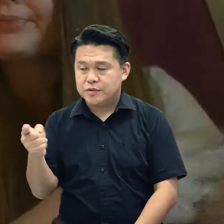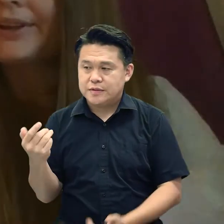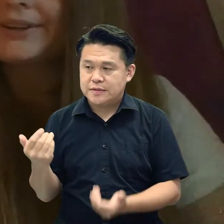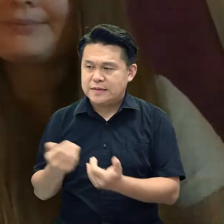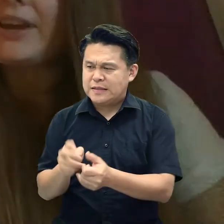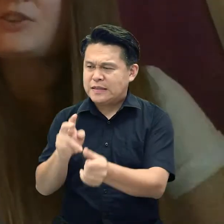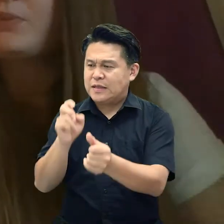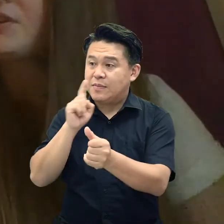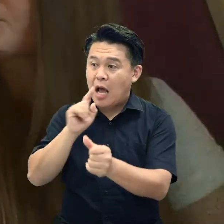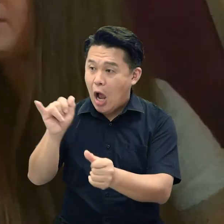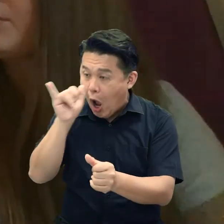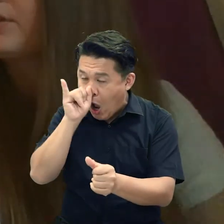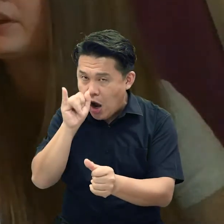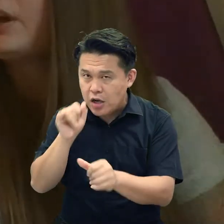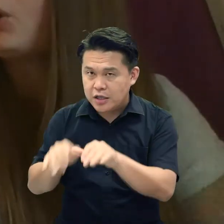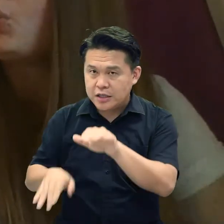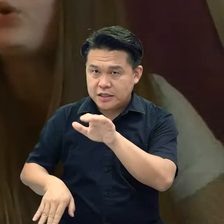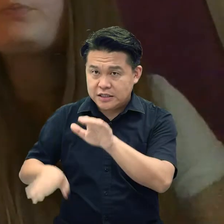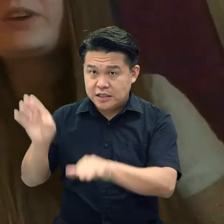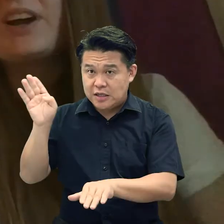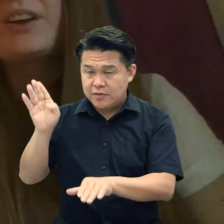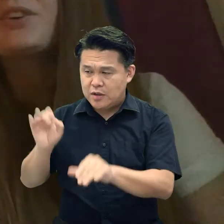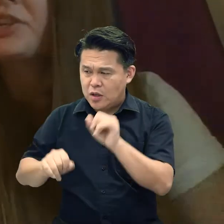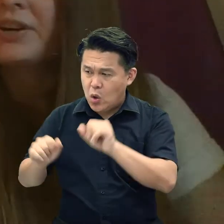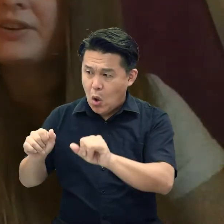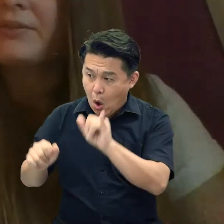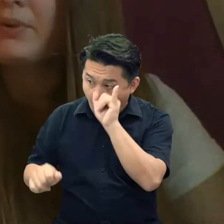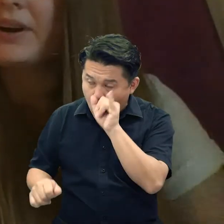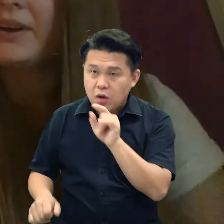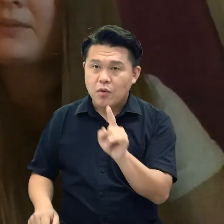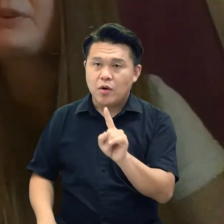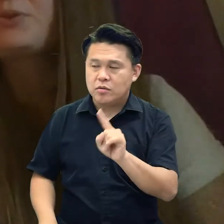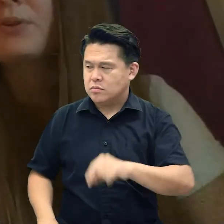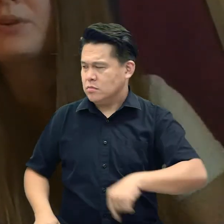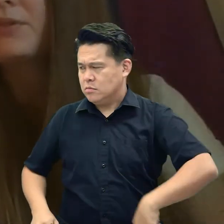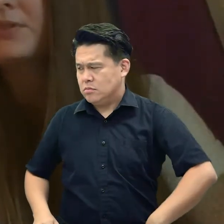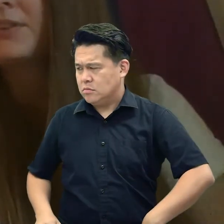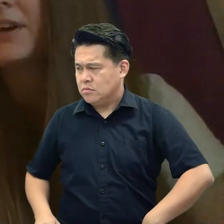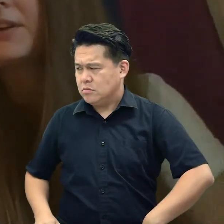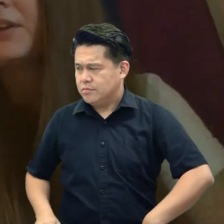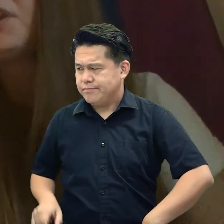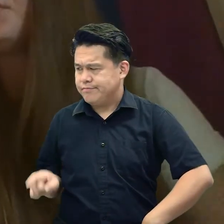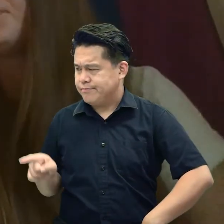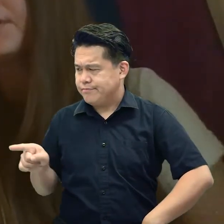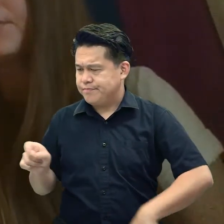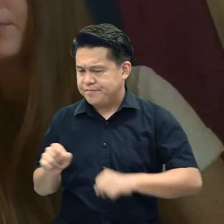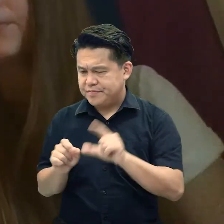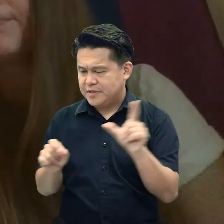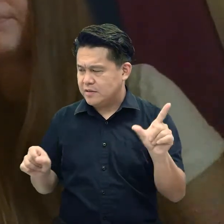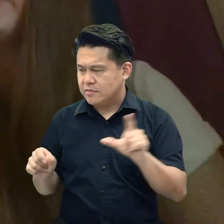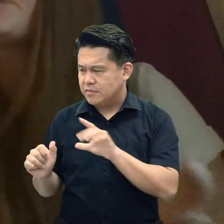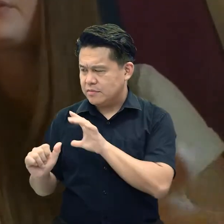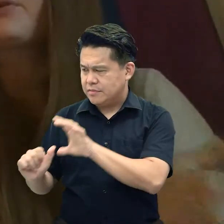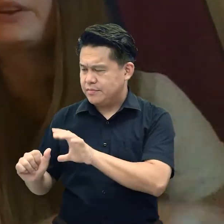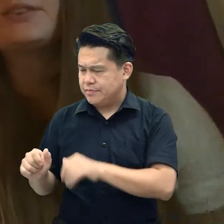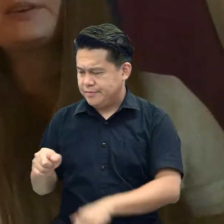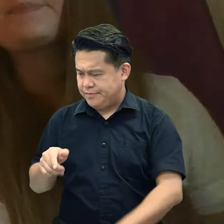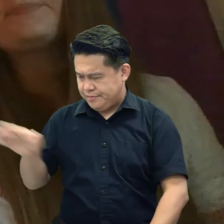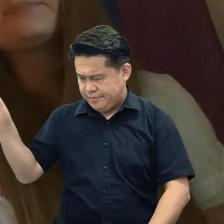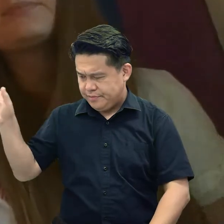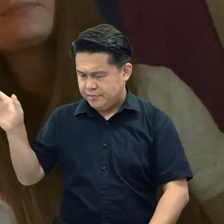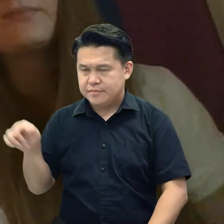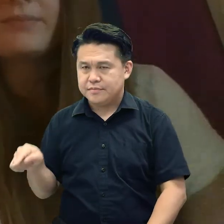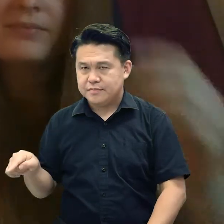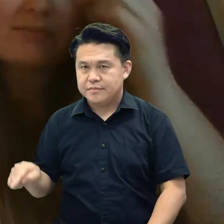or like hate speech or anything, would be kind of shunned by the majority of the society in general. In general, I'd